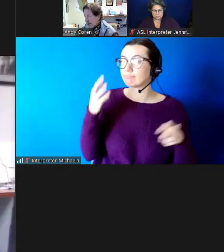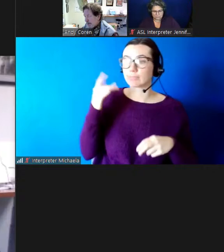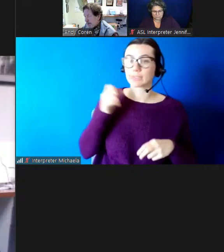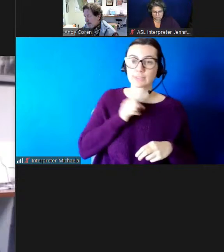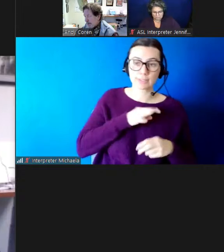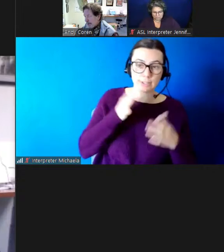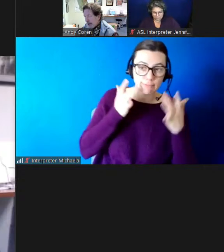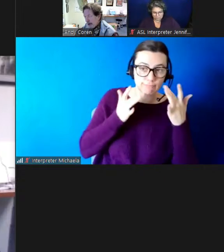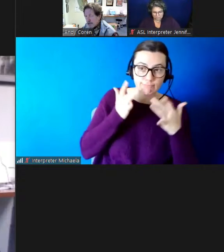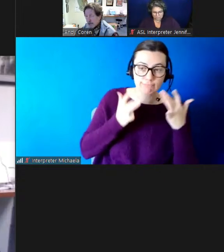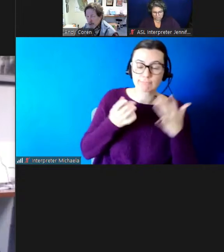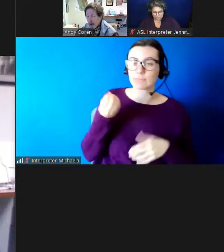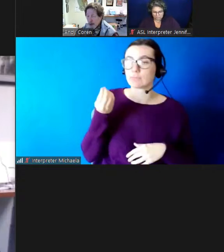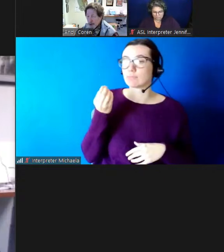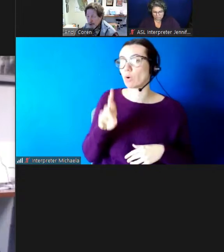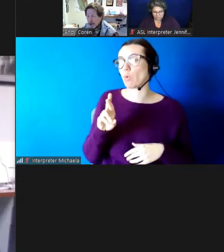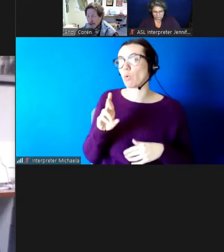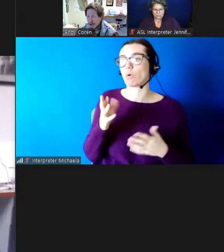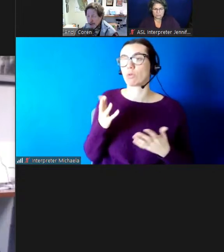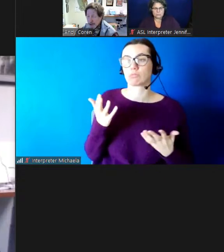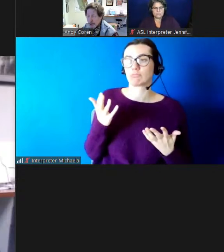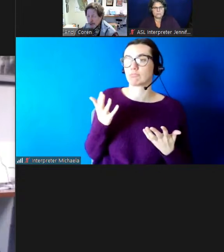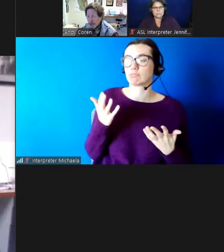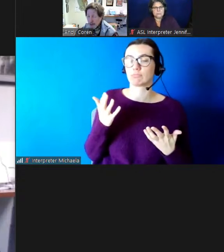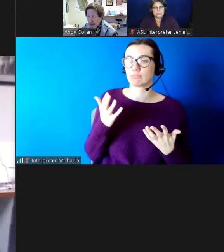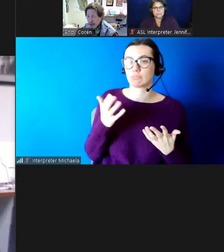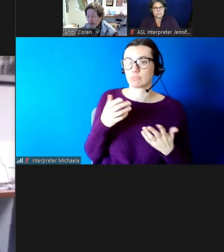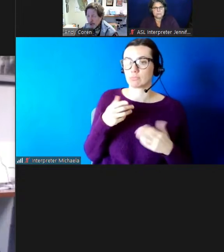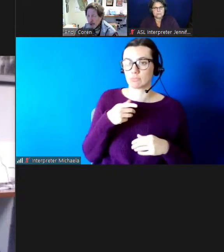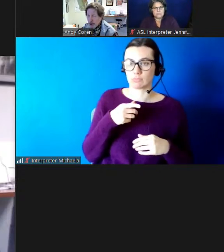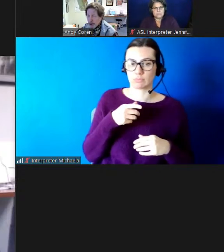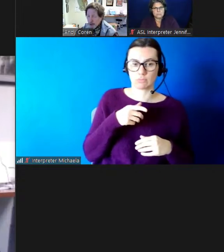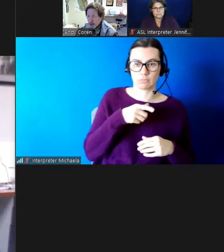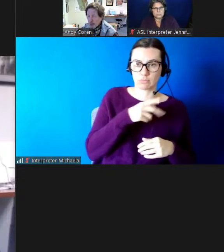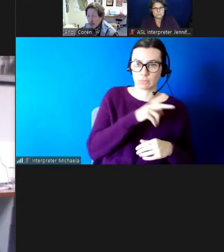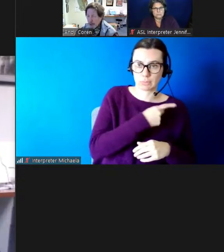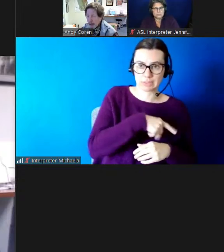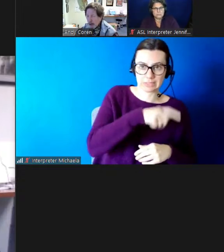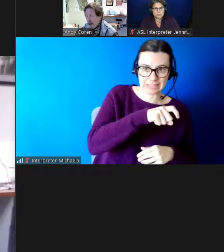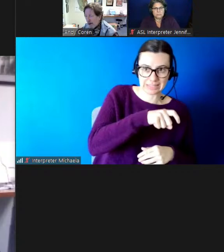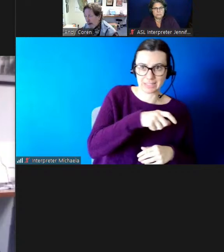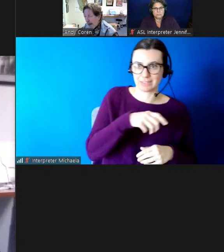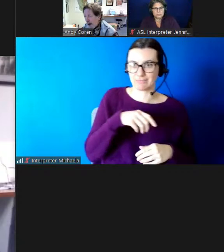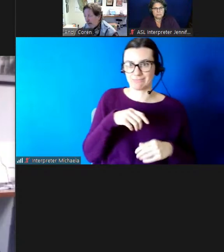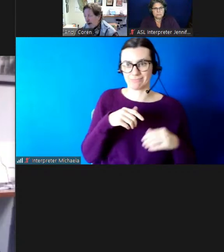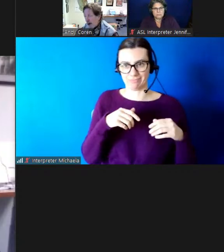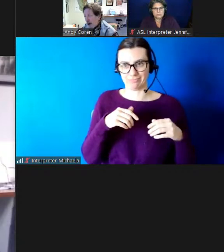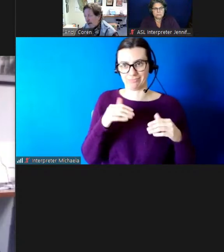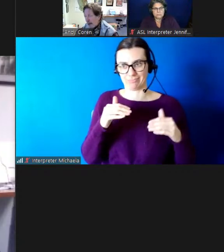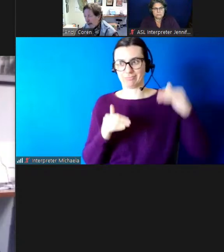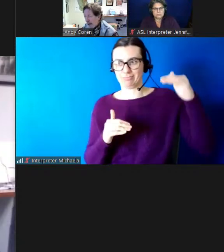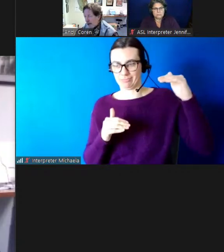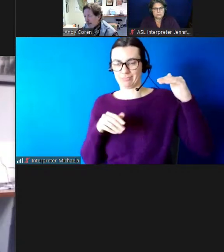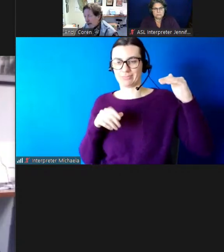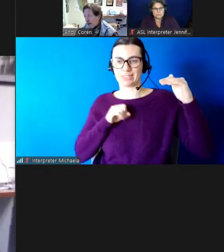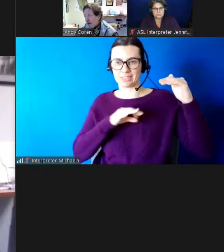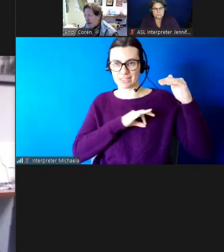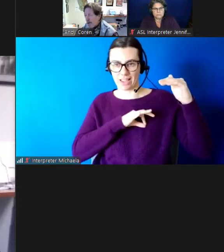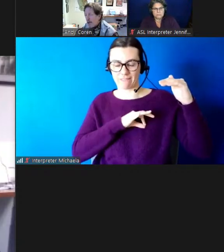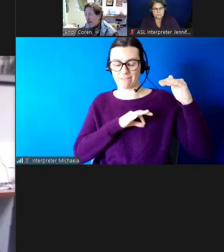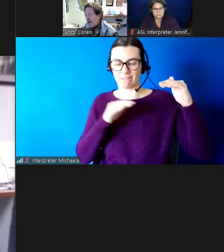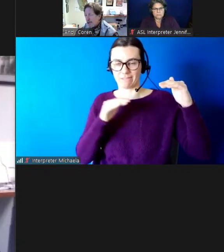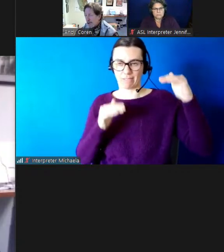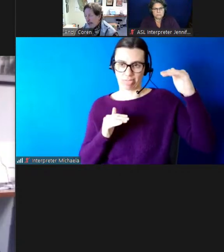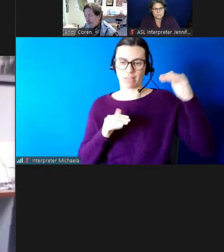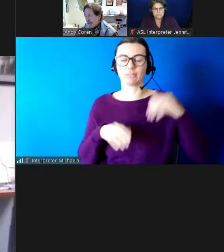because the care that's required just exceeds the care that we can give. So we are now on a